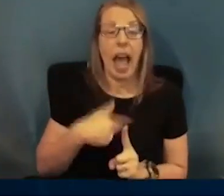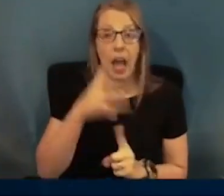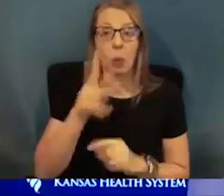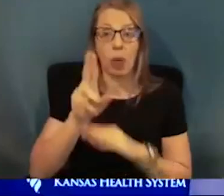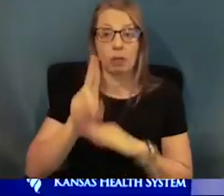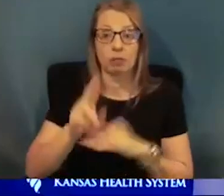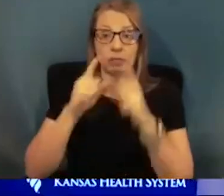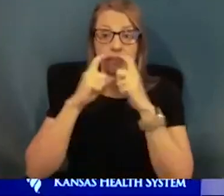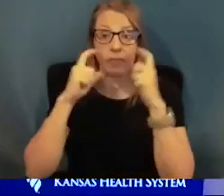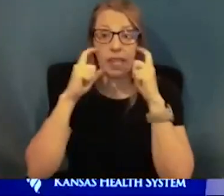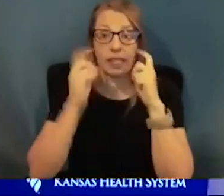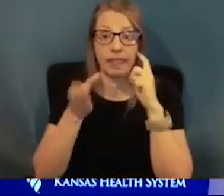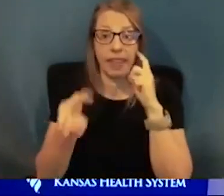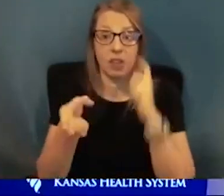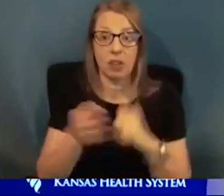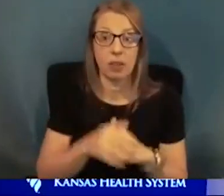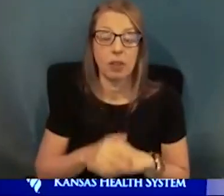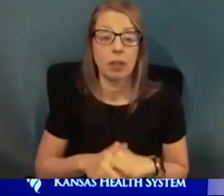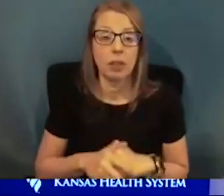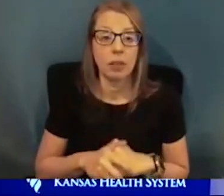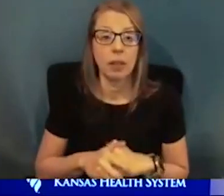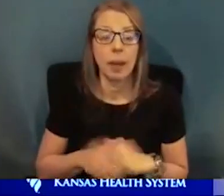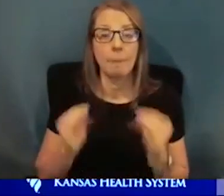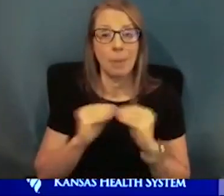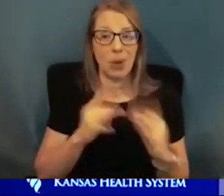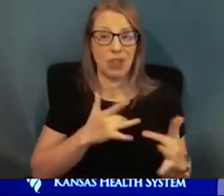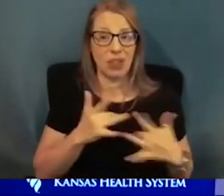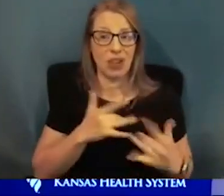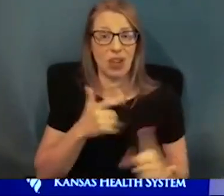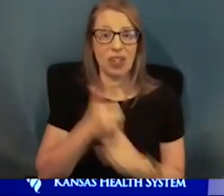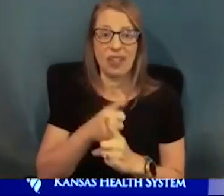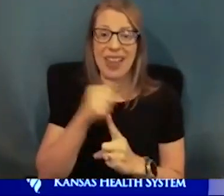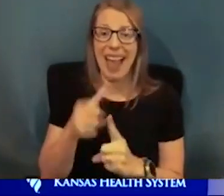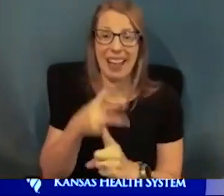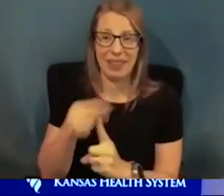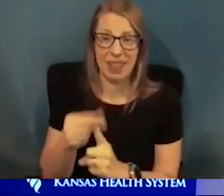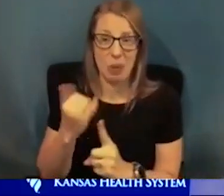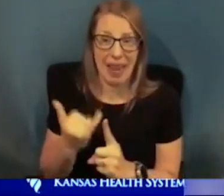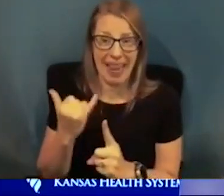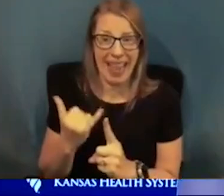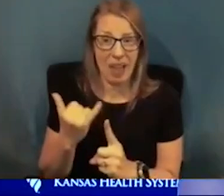I think more concerning is the fact that she is unvaccinated at this point in